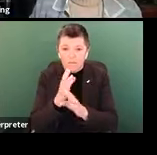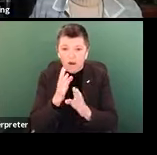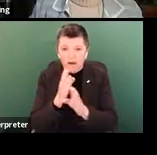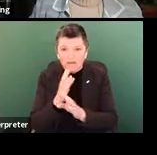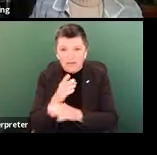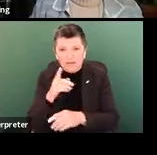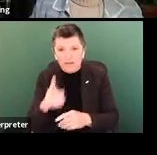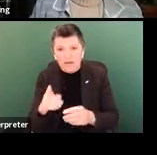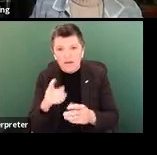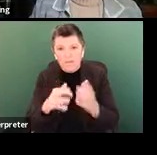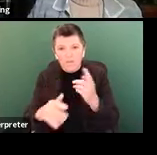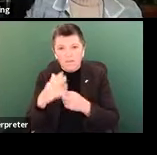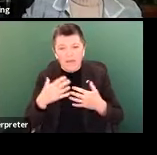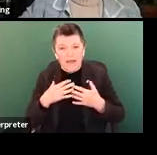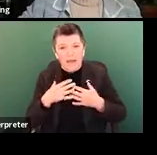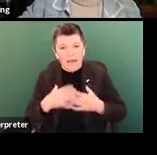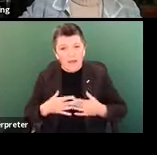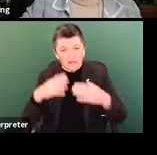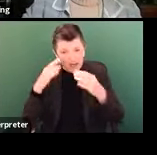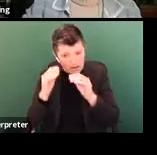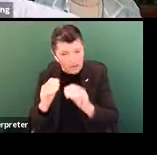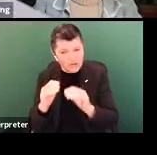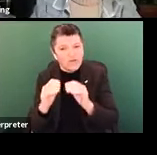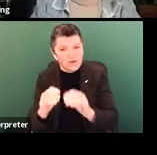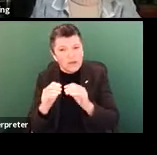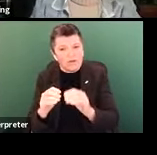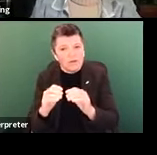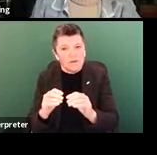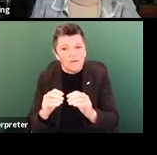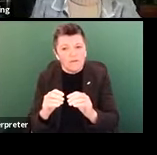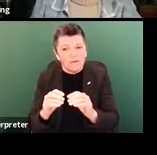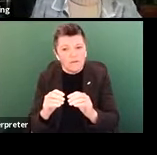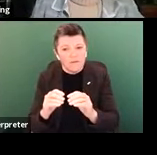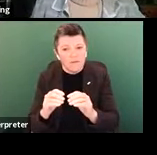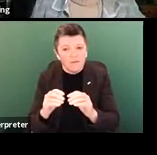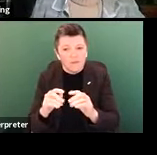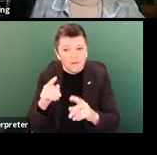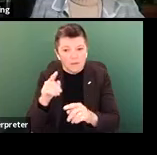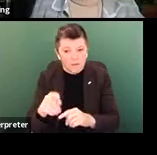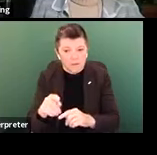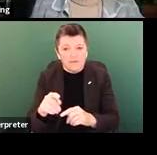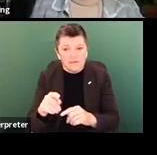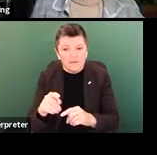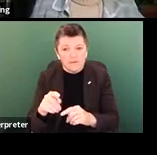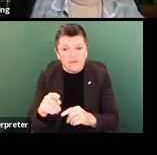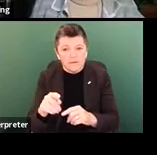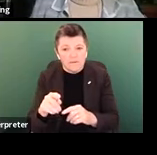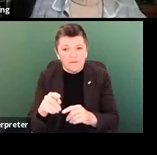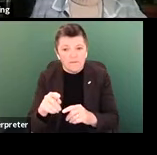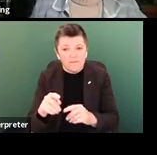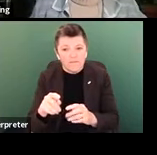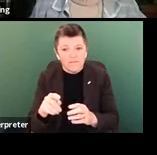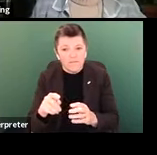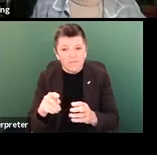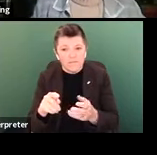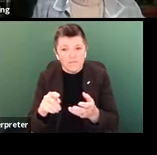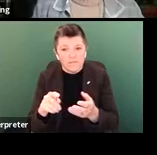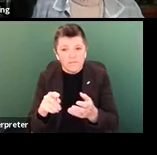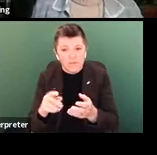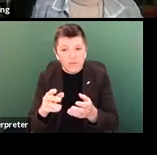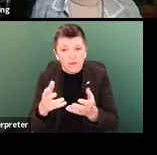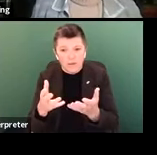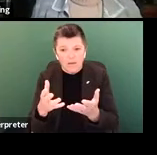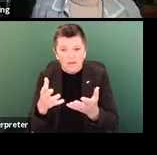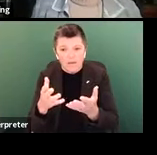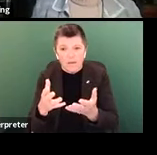and education, and this is a heavy burden on the poorest layers of